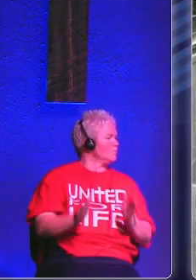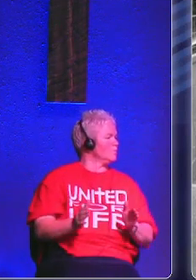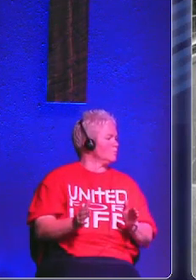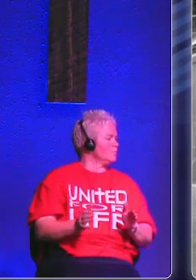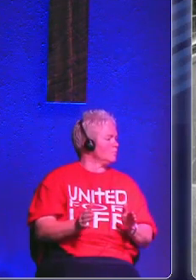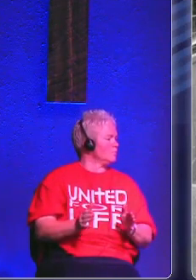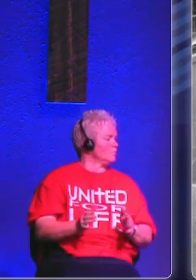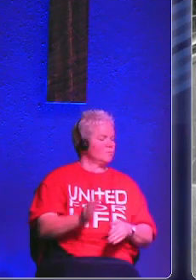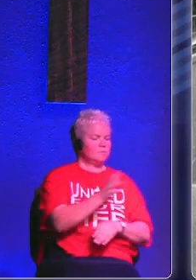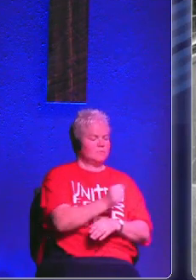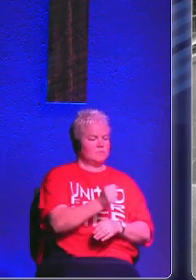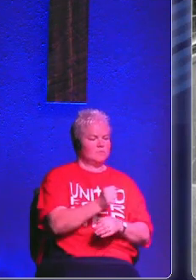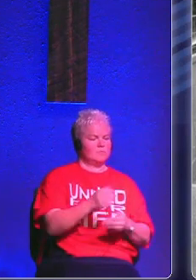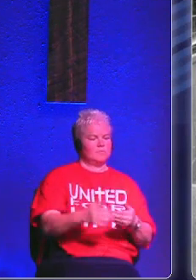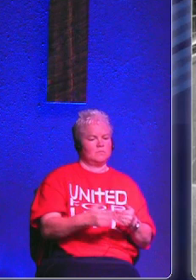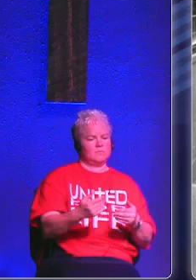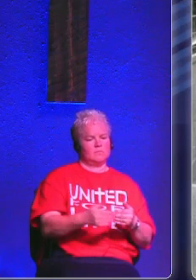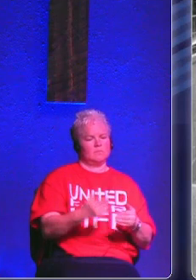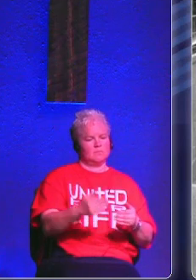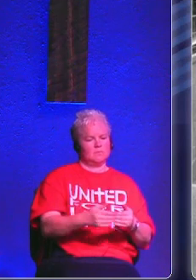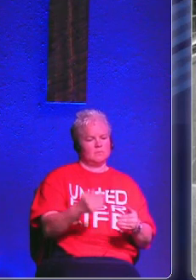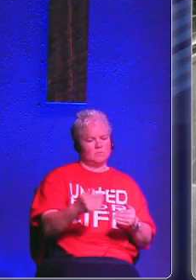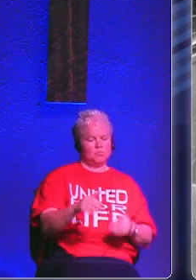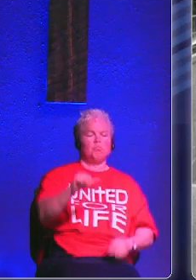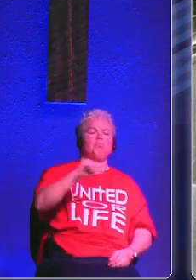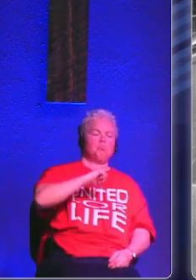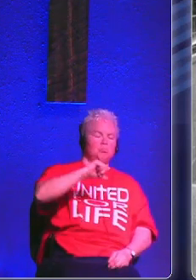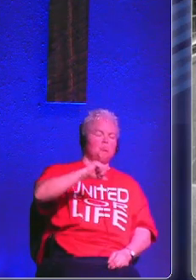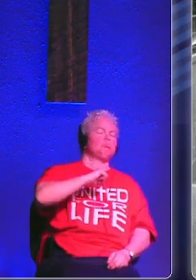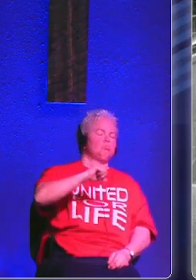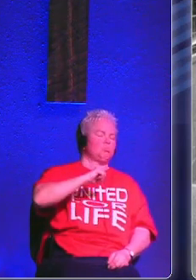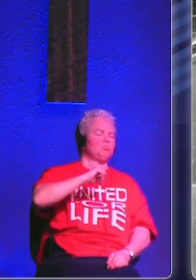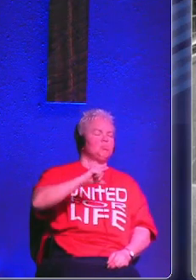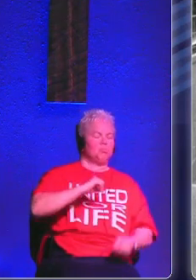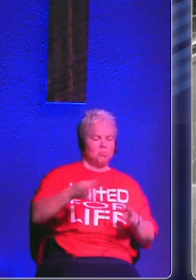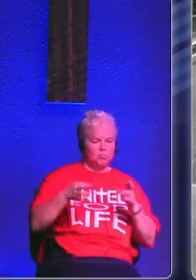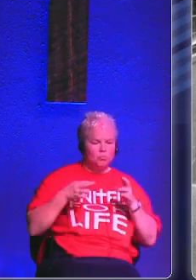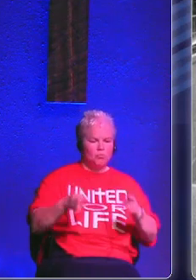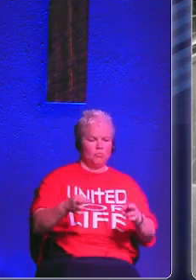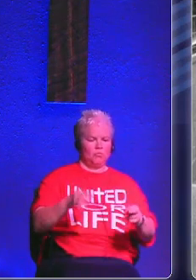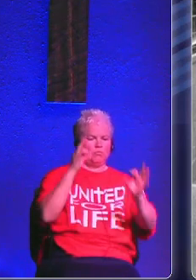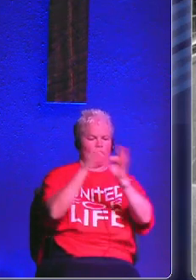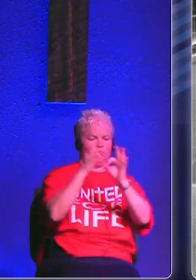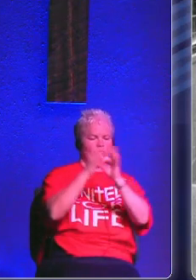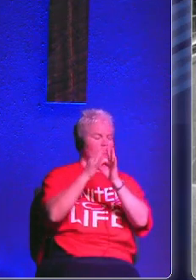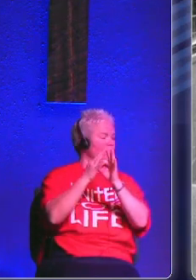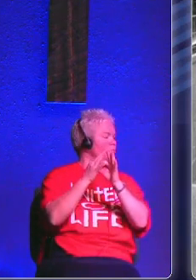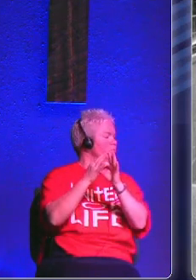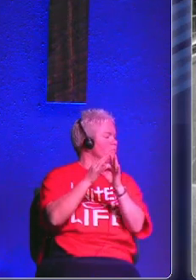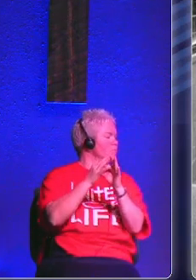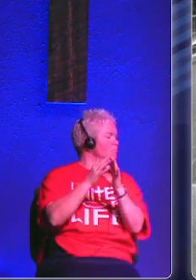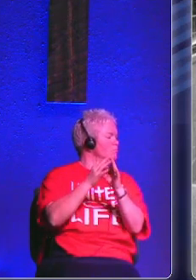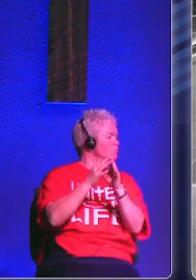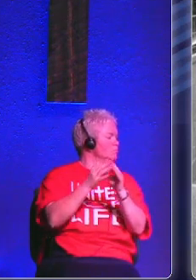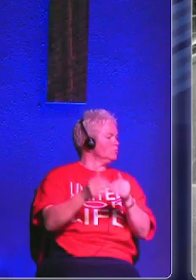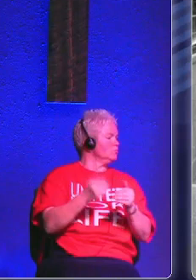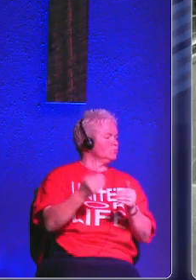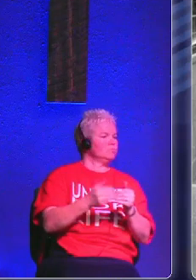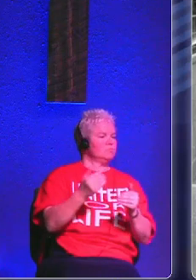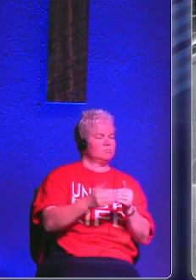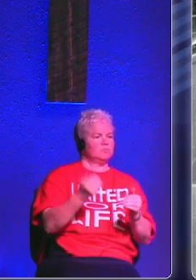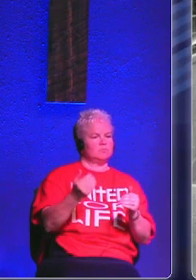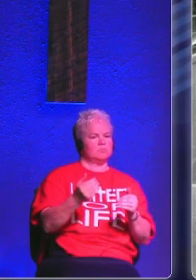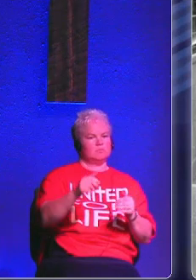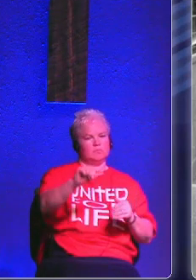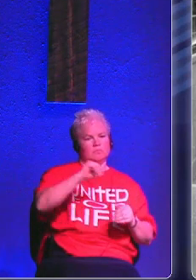Christians taking a more easy and selfish route in their faith because easy